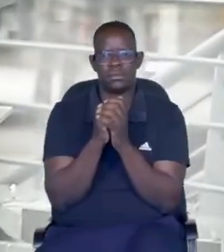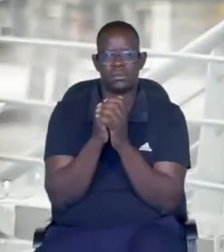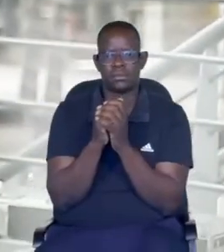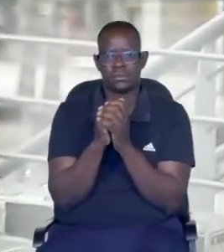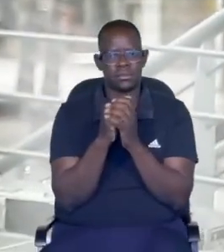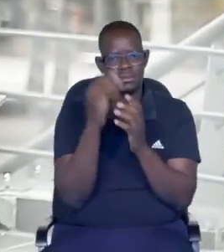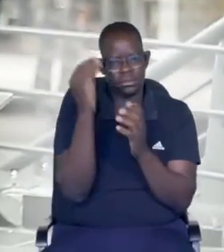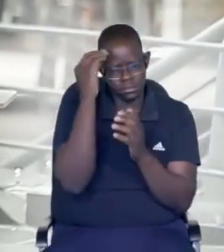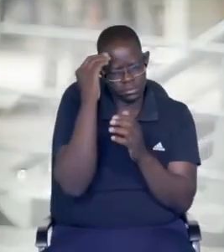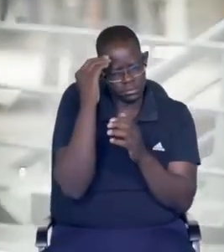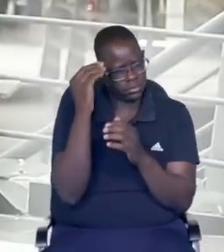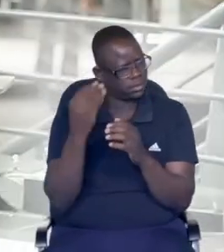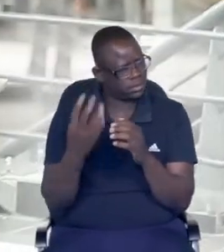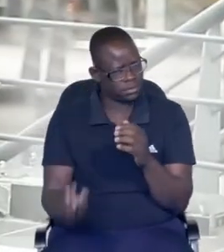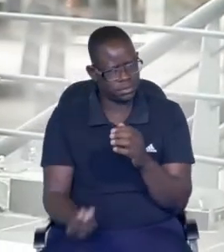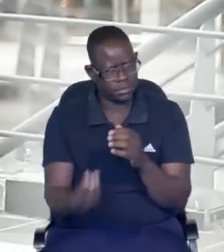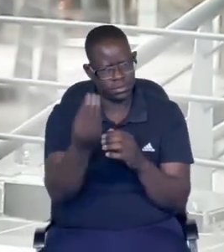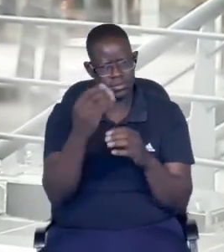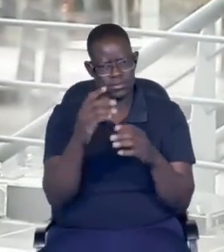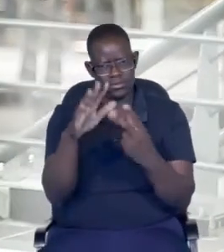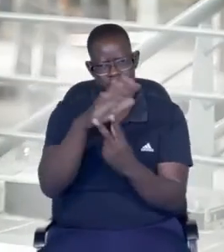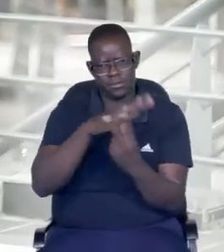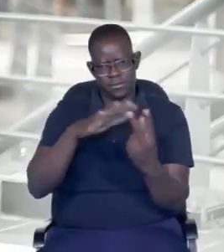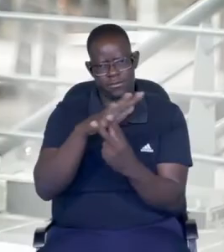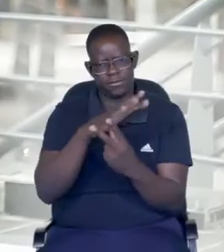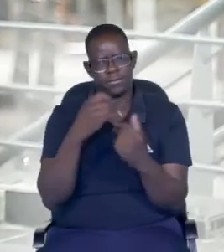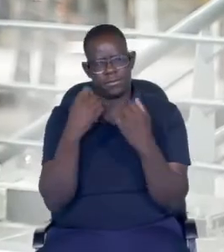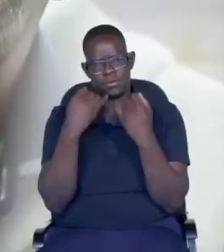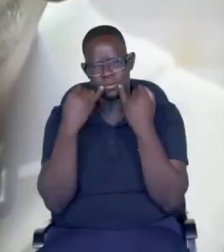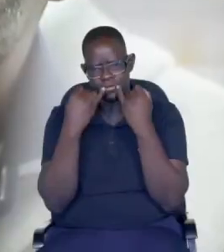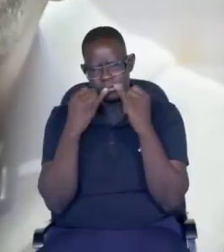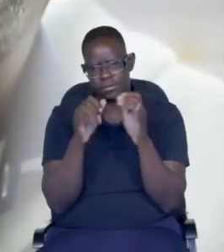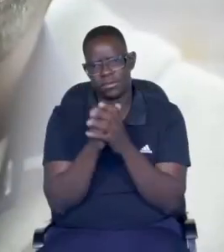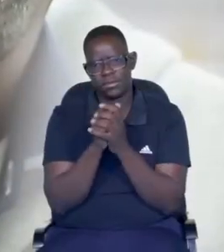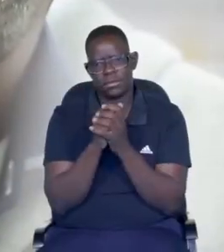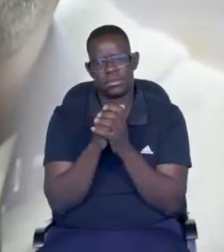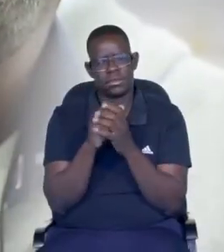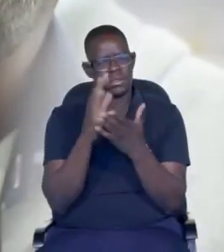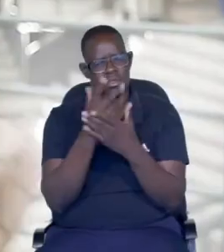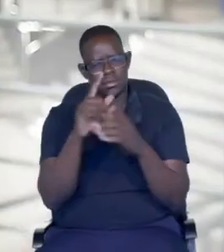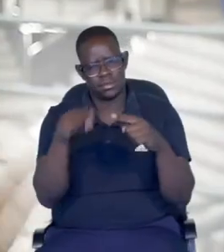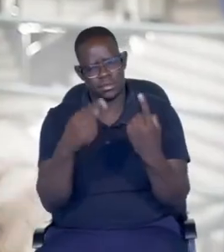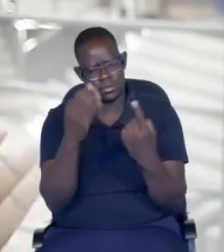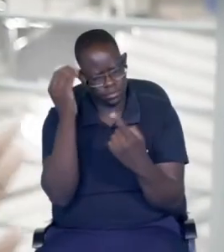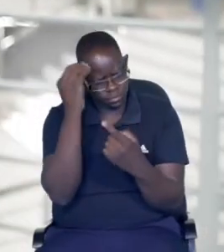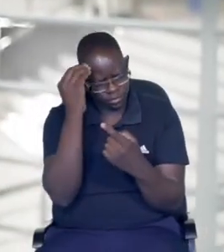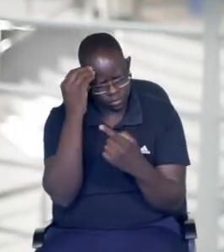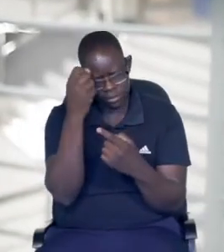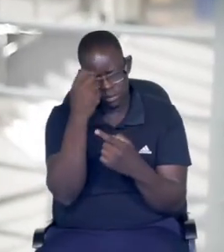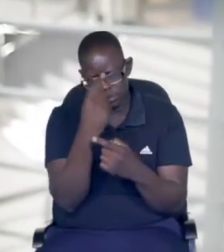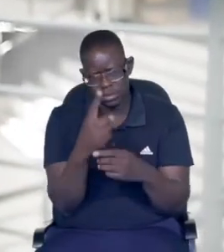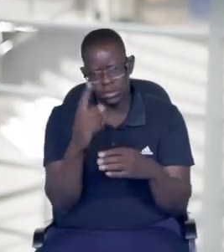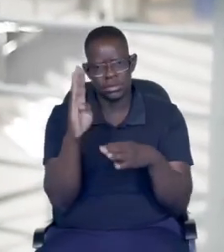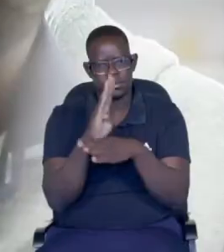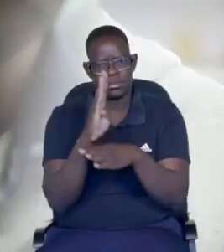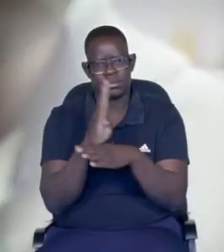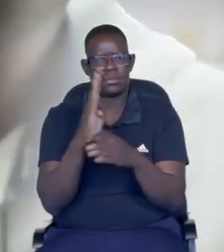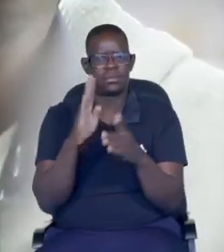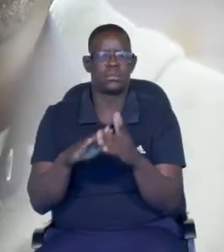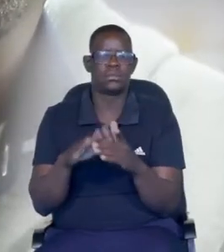You know, I grew up with business in our family, and I have to tell you this, Tolerance. There are certain things that you have to understand about